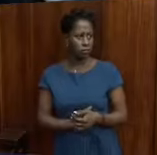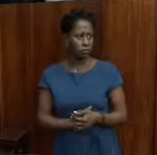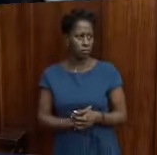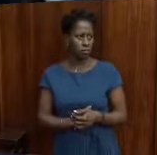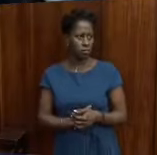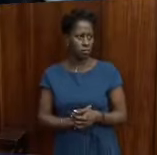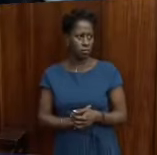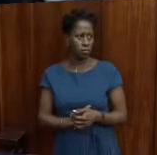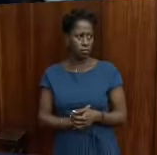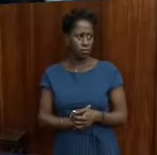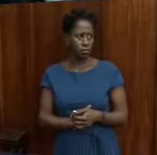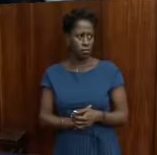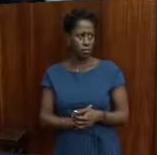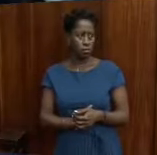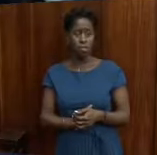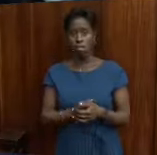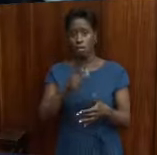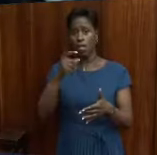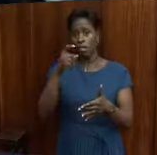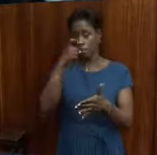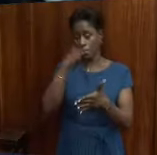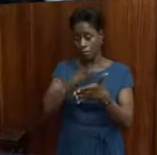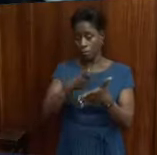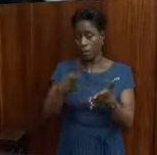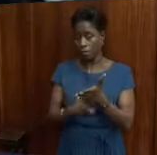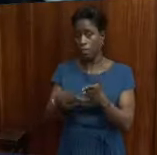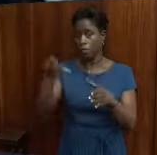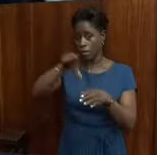to change every 3 weeks, would be